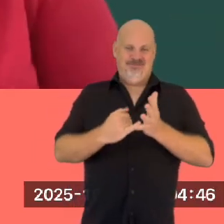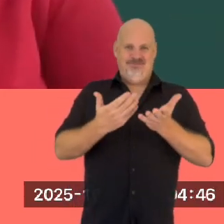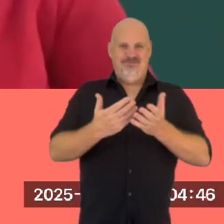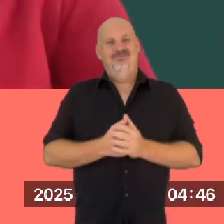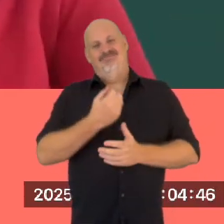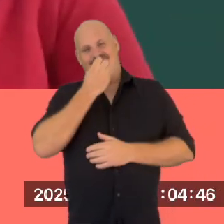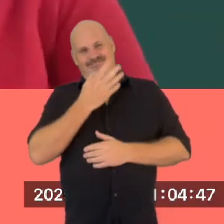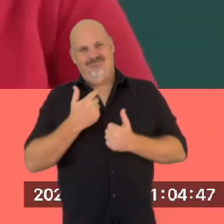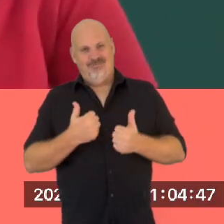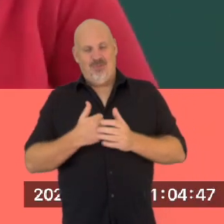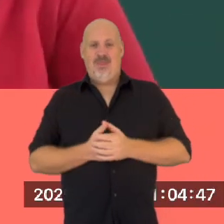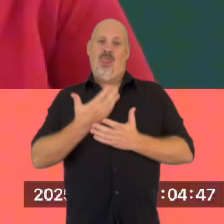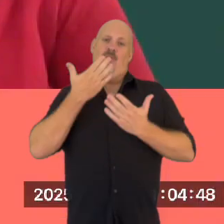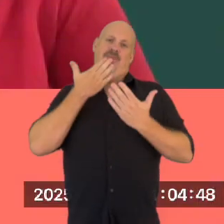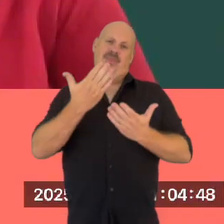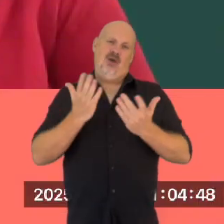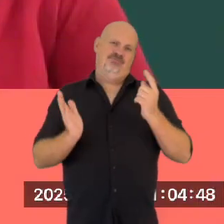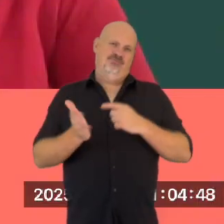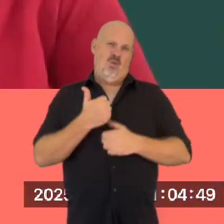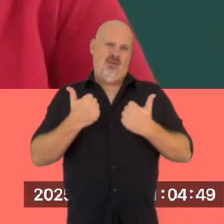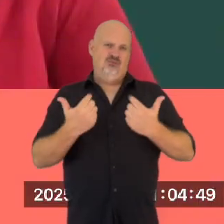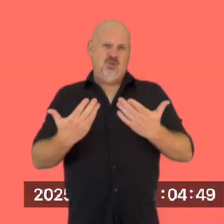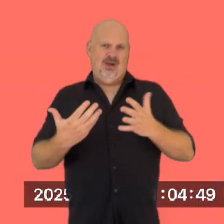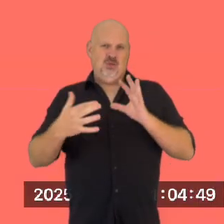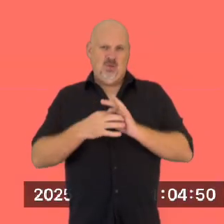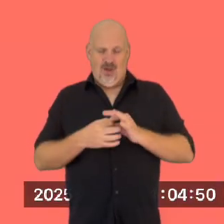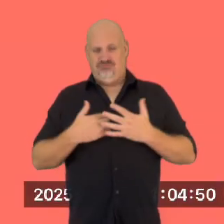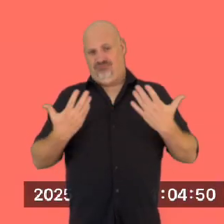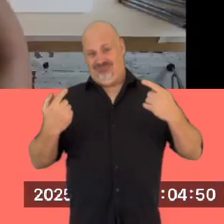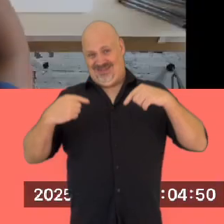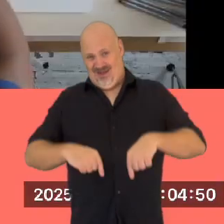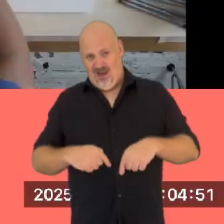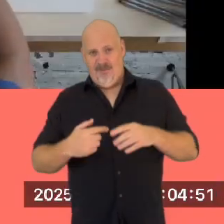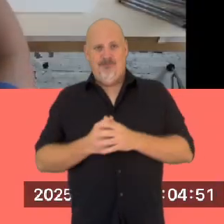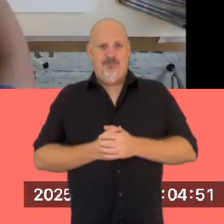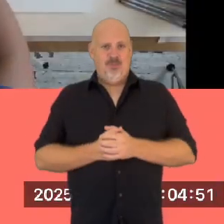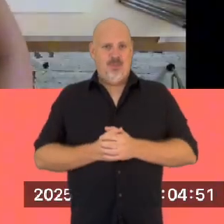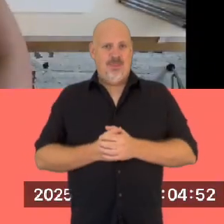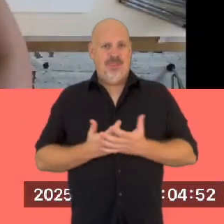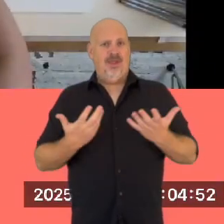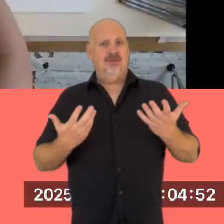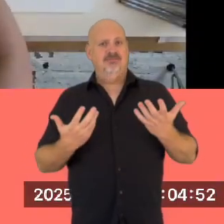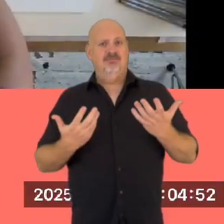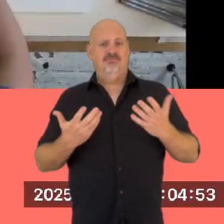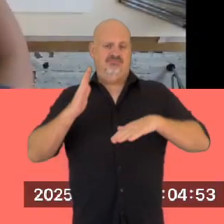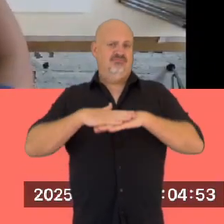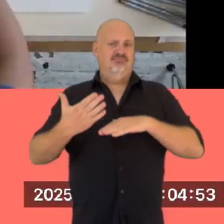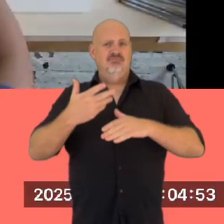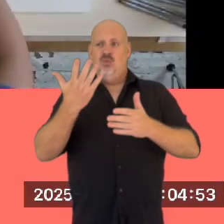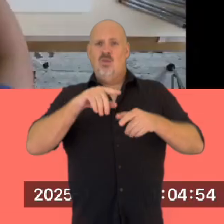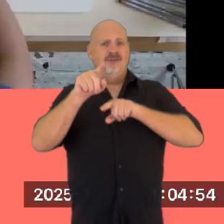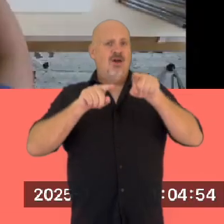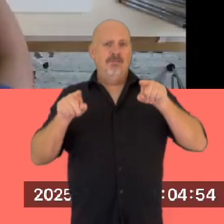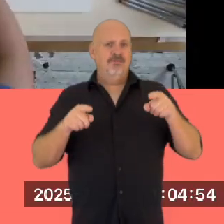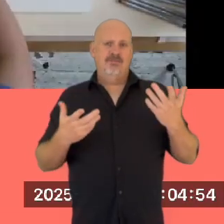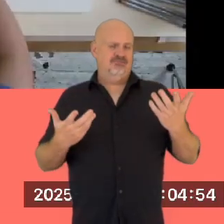you, Giles. Lovely, lovely. Well, as I say, thank you so much for everybody joining today. We're all here together, and